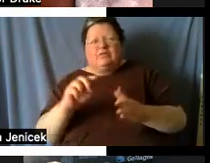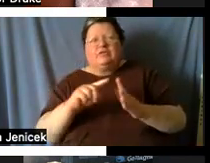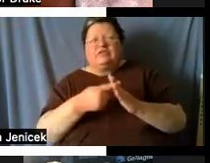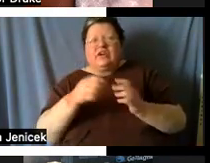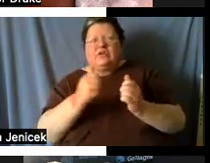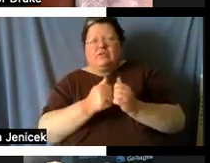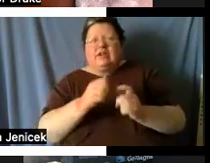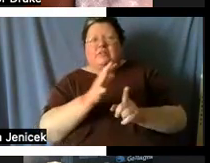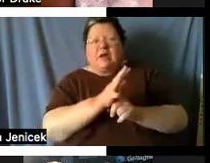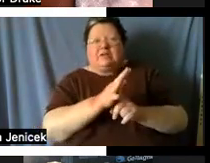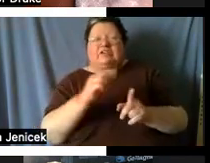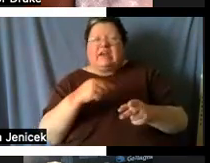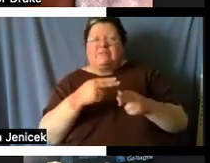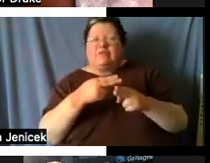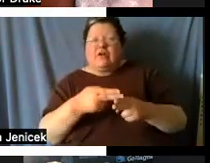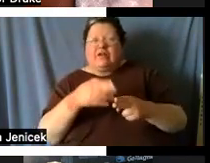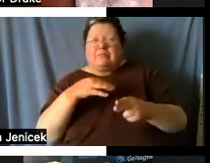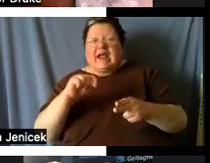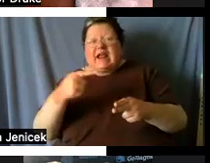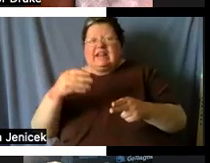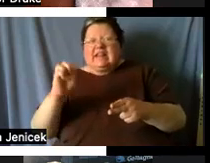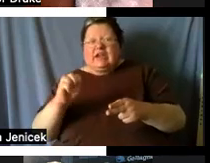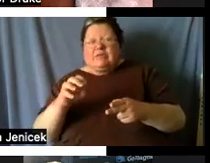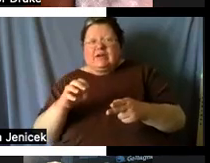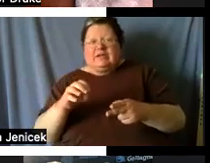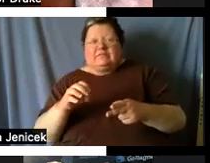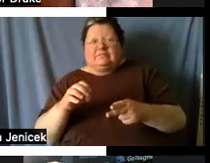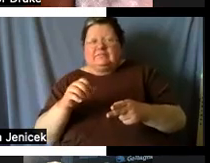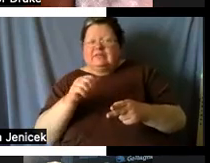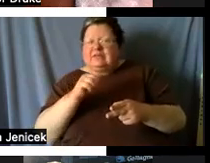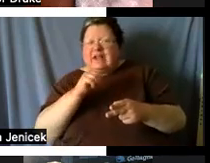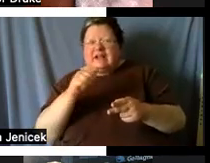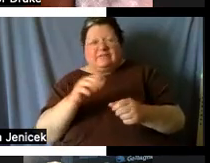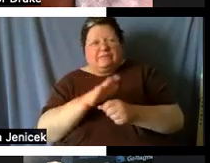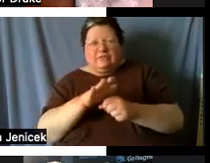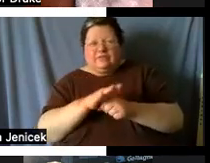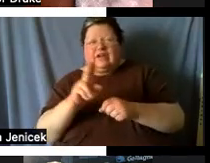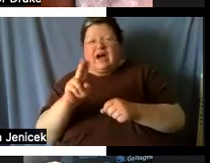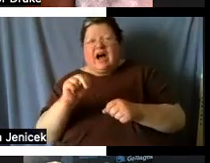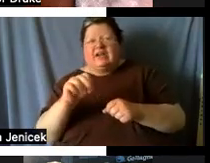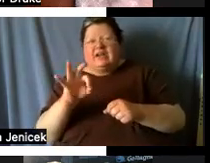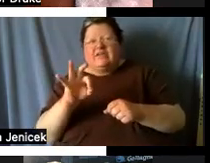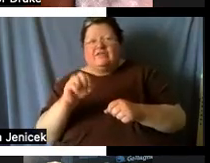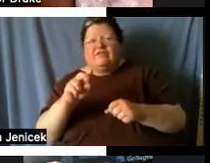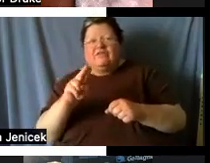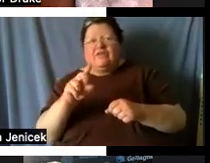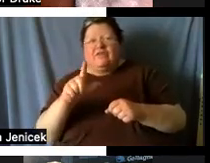And I'm calling my theme for this unfulfilled population